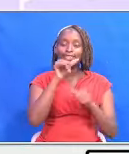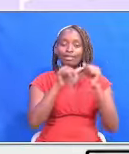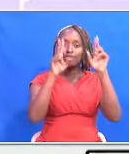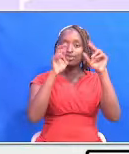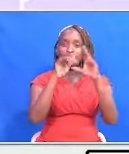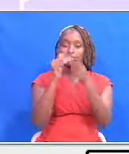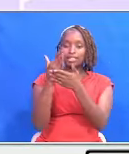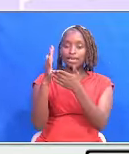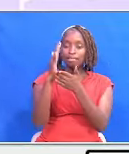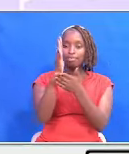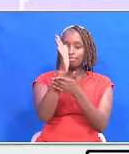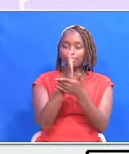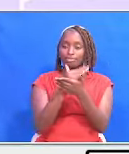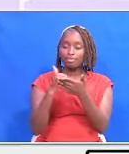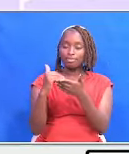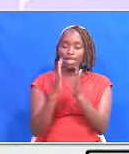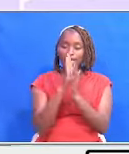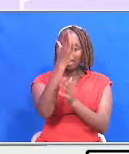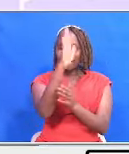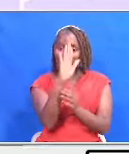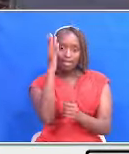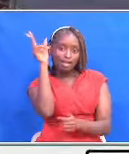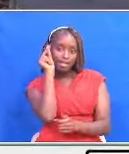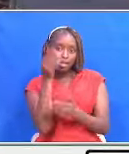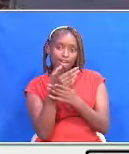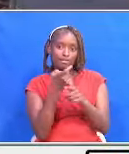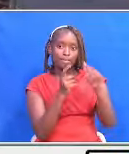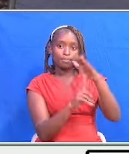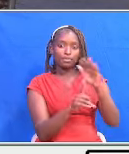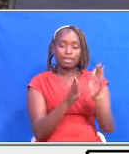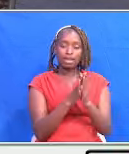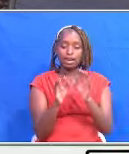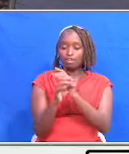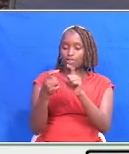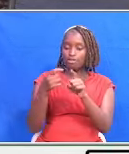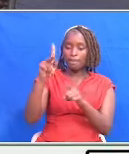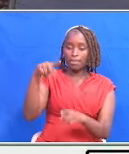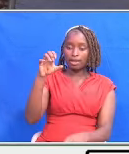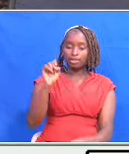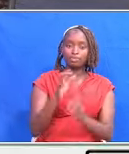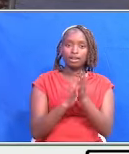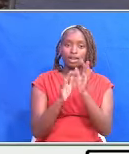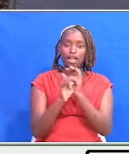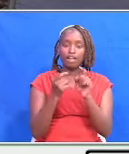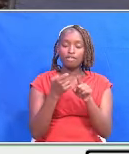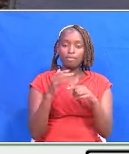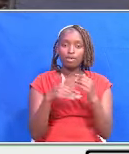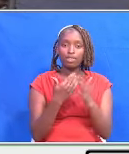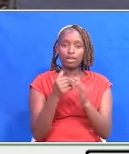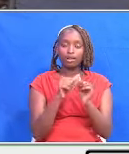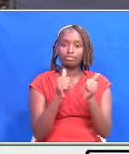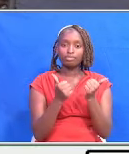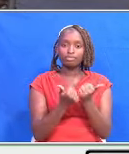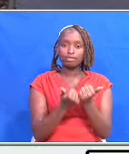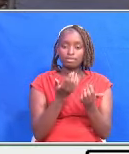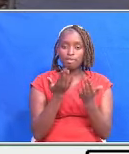certain department and you never hear anything from the minister, you hear nothing from the PS, you hear nothing from the MD of that particular agency. You